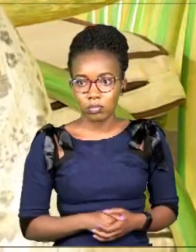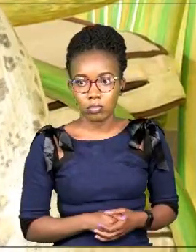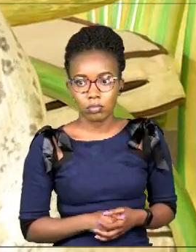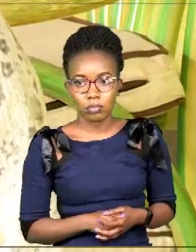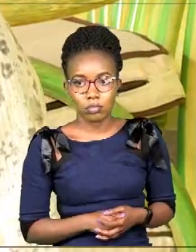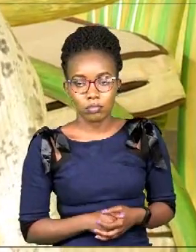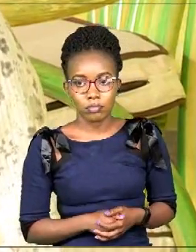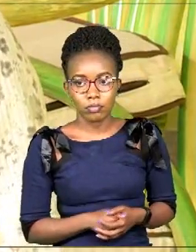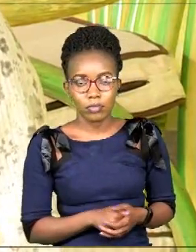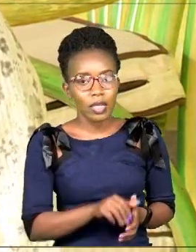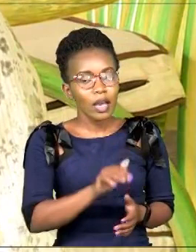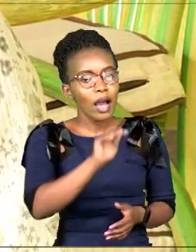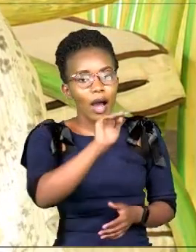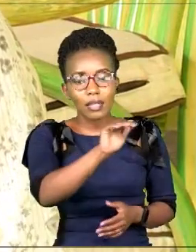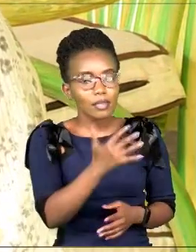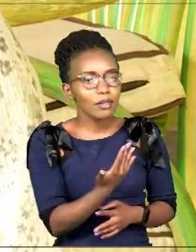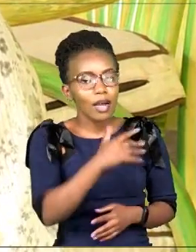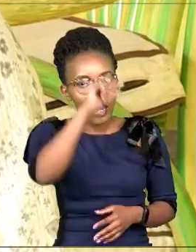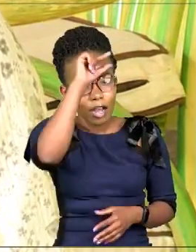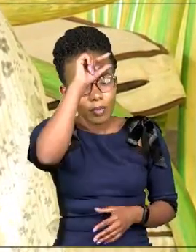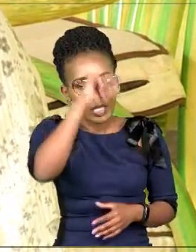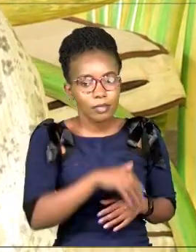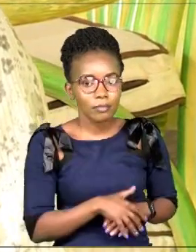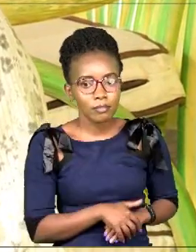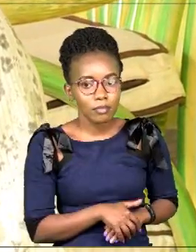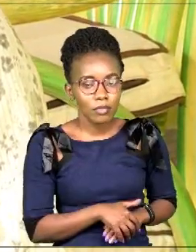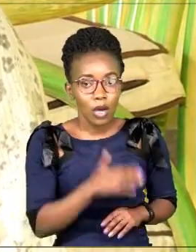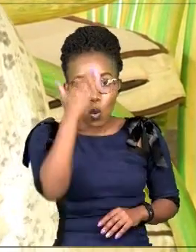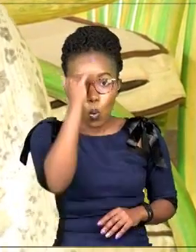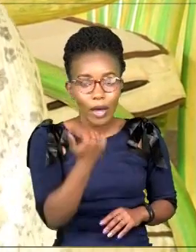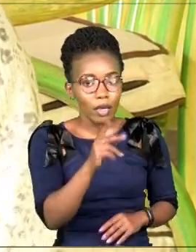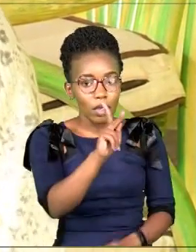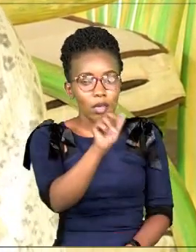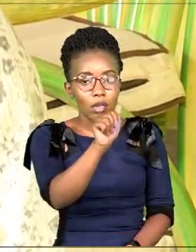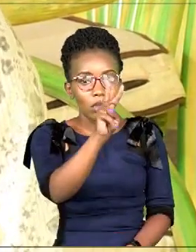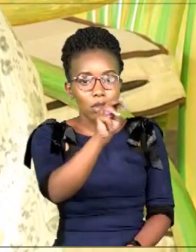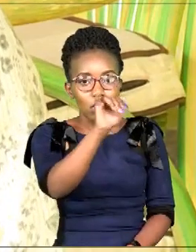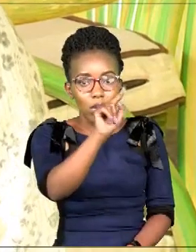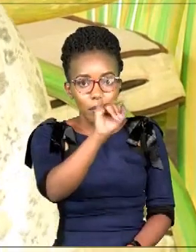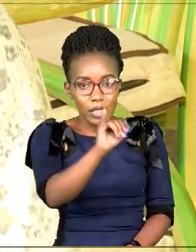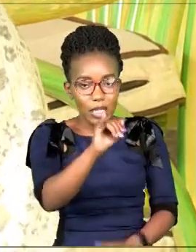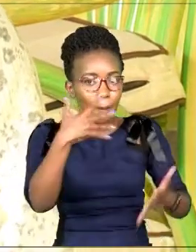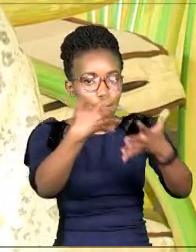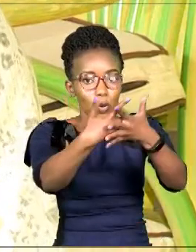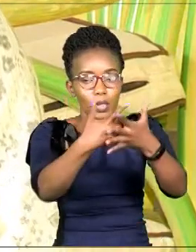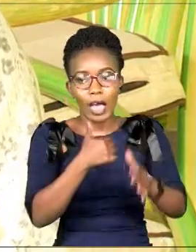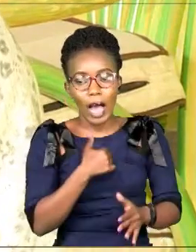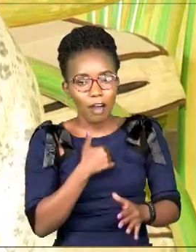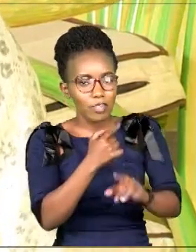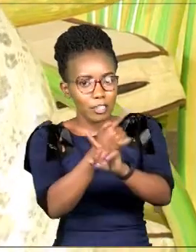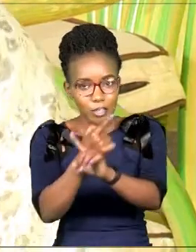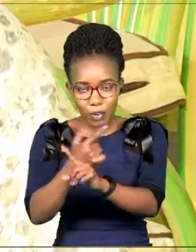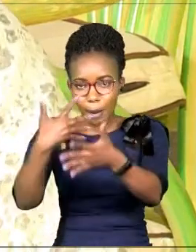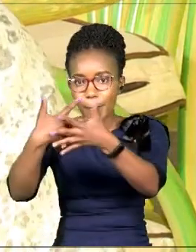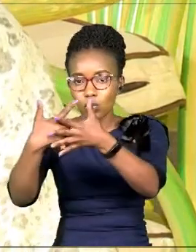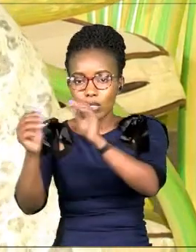This is a question that we're supposed to be asking the government, because Kamiti is not just another prison. We have categories of prisons in this country.